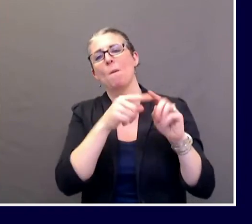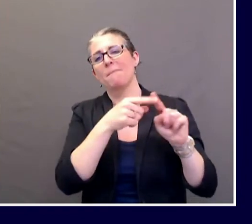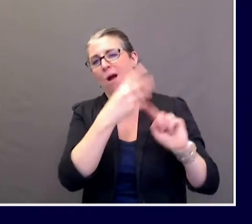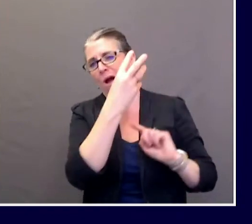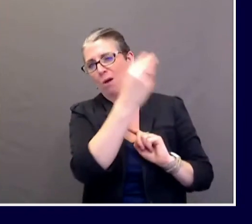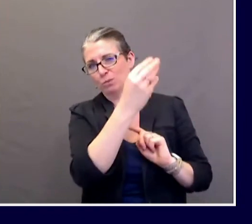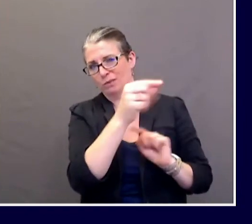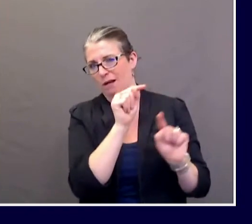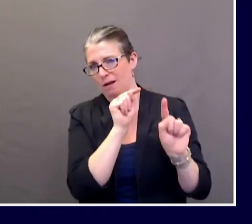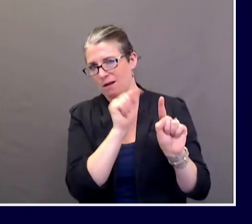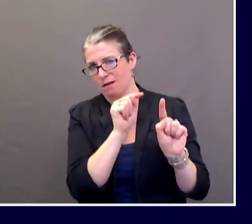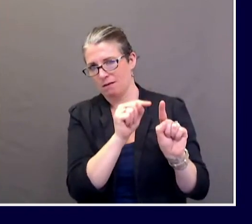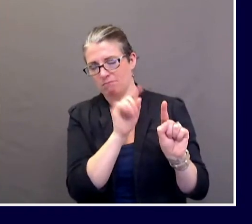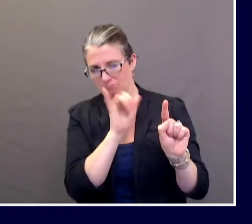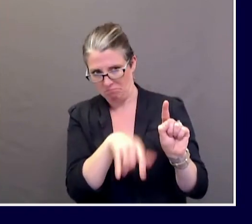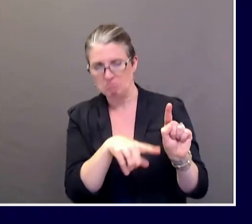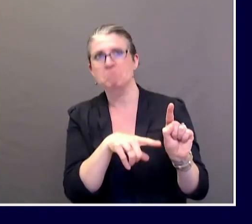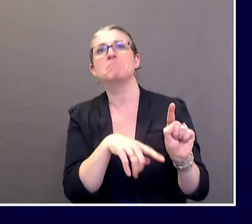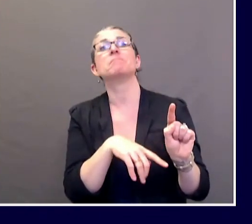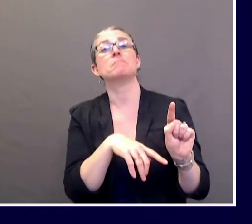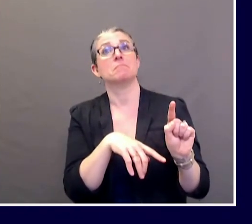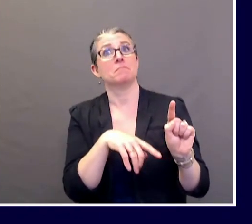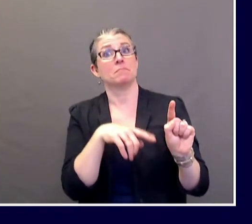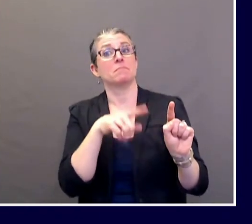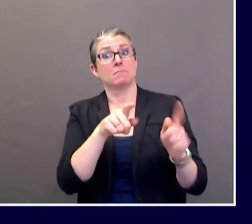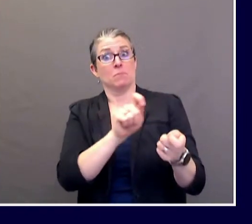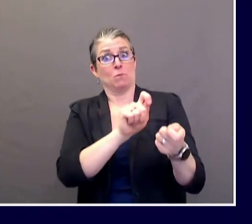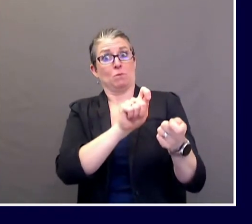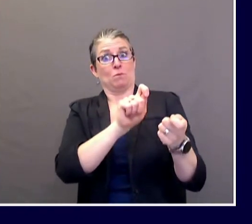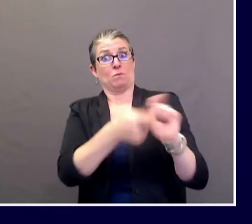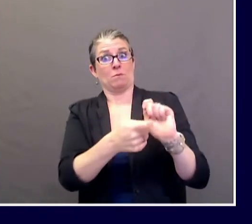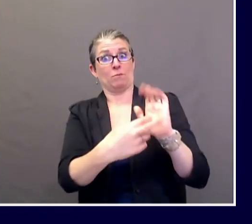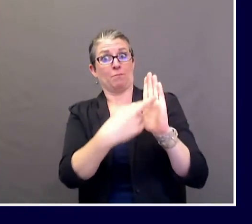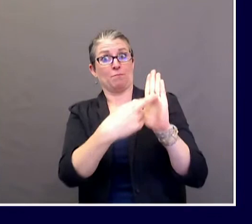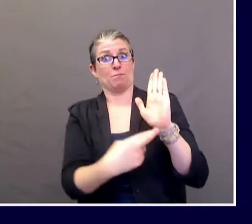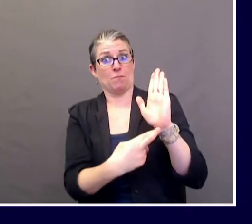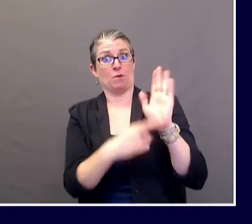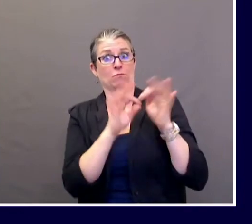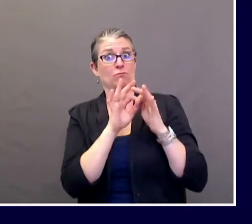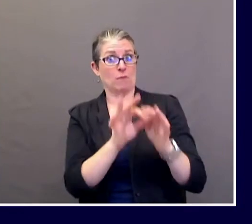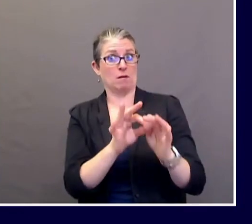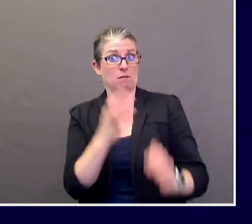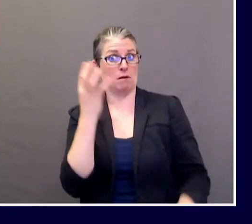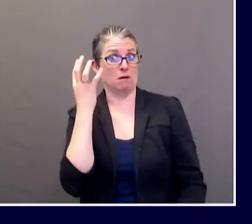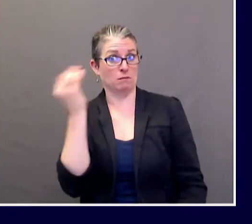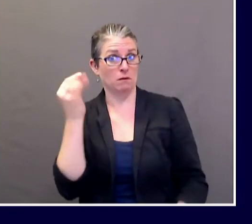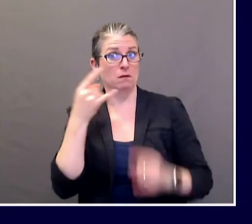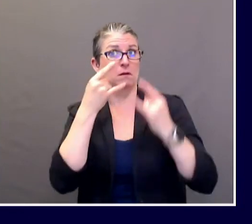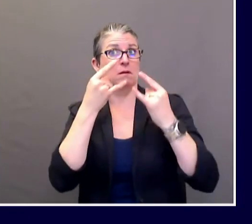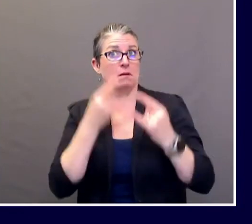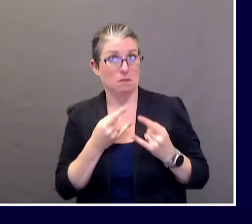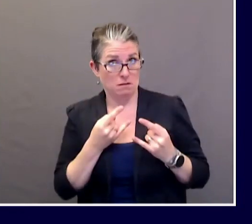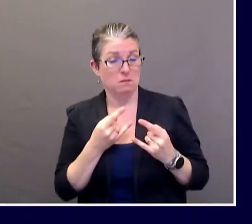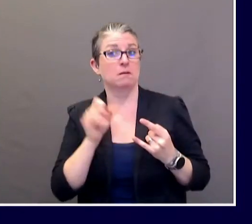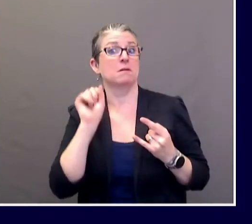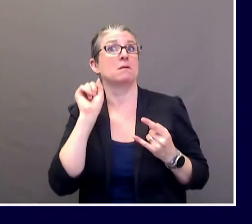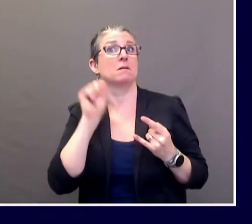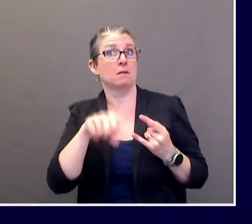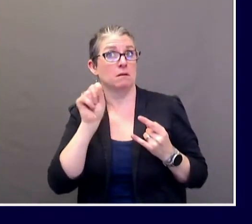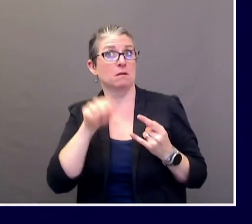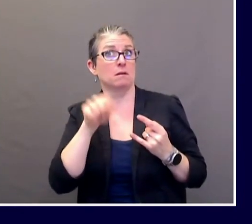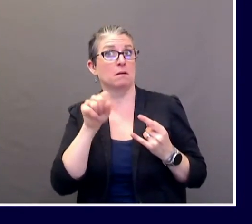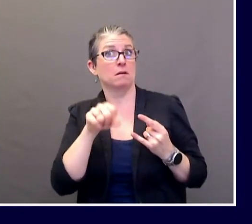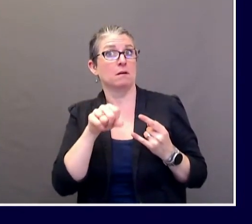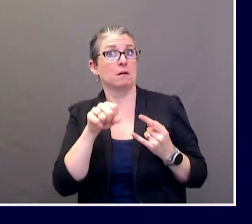Your changes go farther than the US CDC did today. And I'm